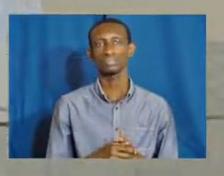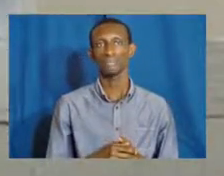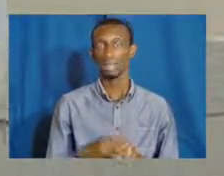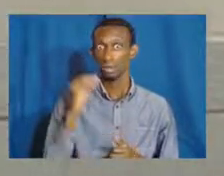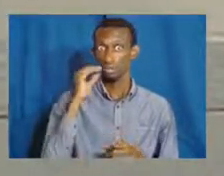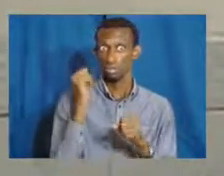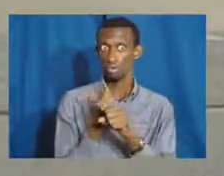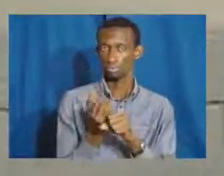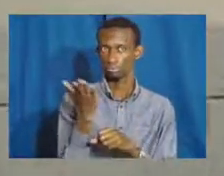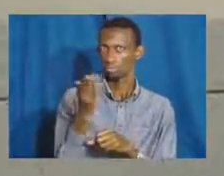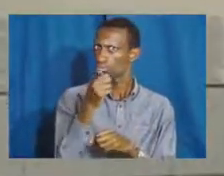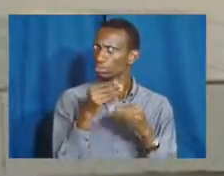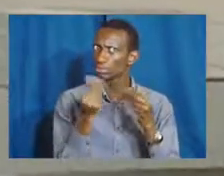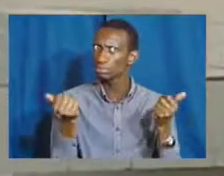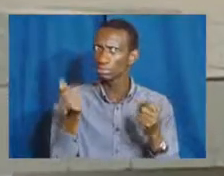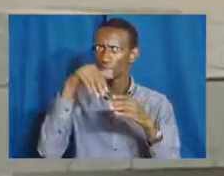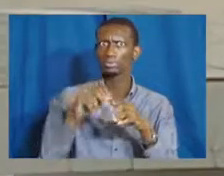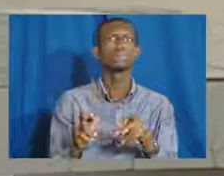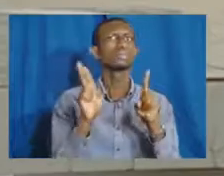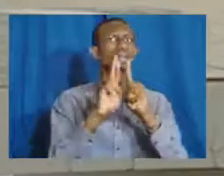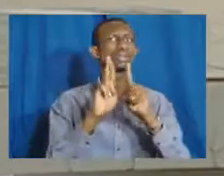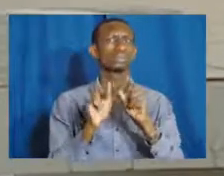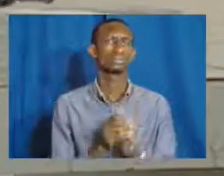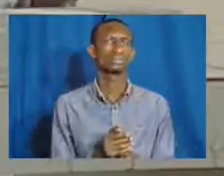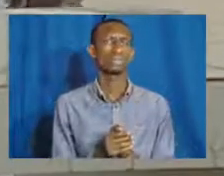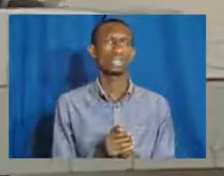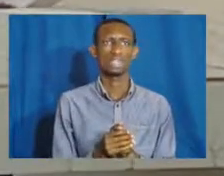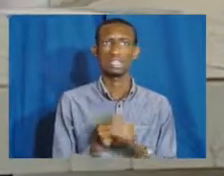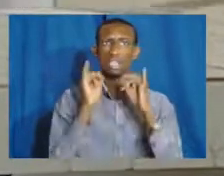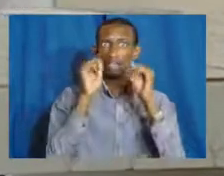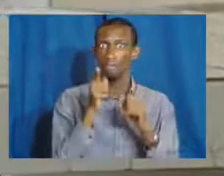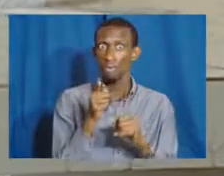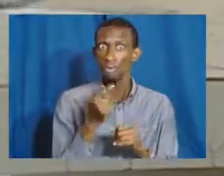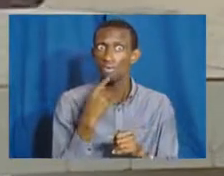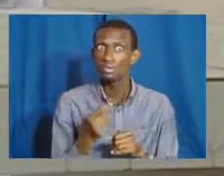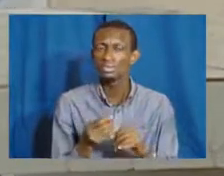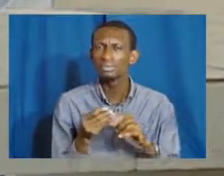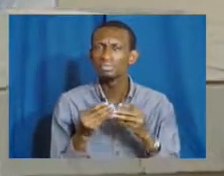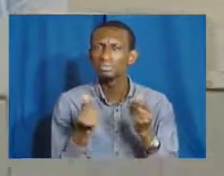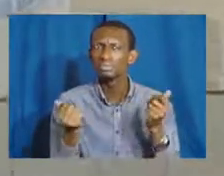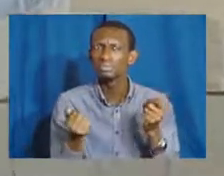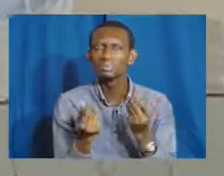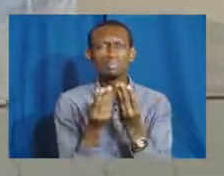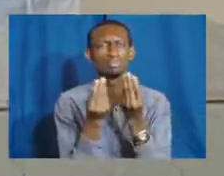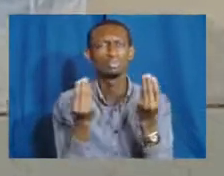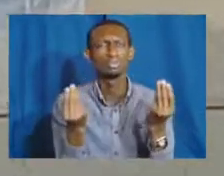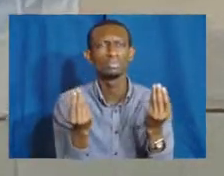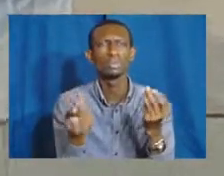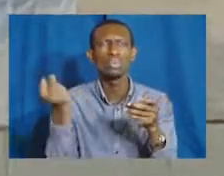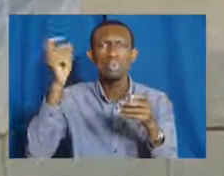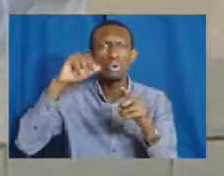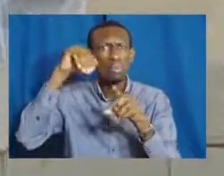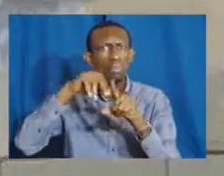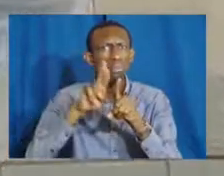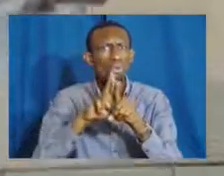The homework is here, solve in error. But even when I write solve simply without adding in